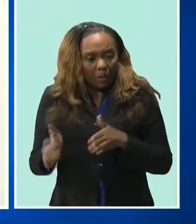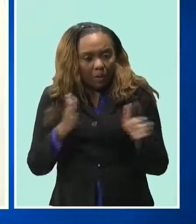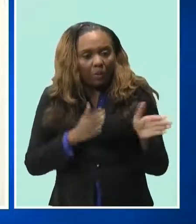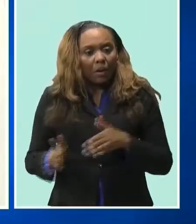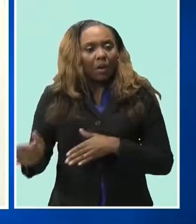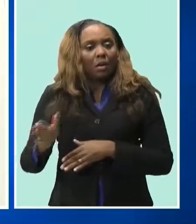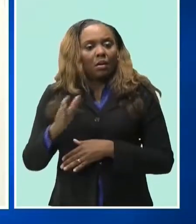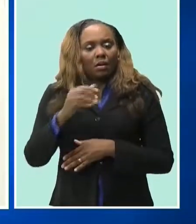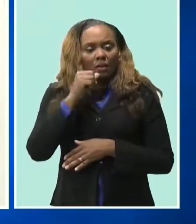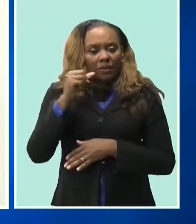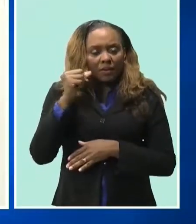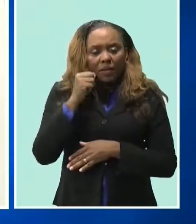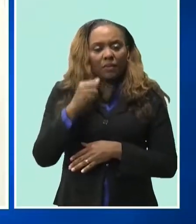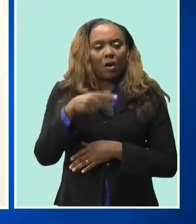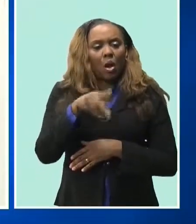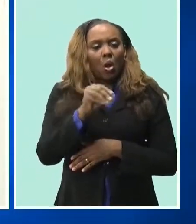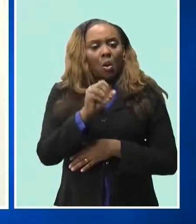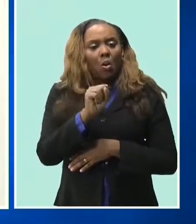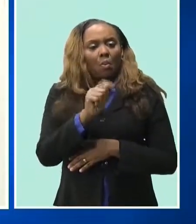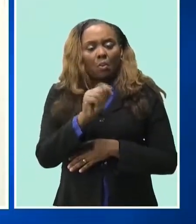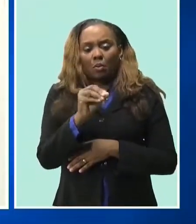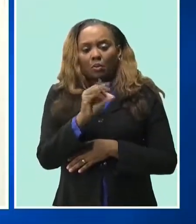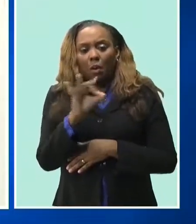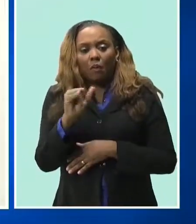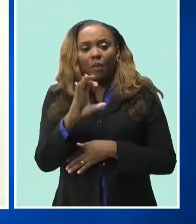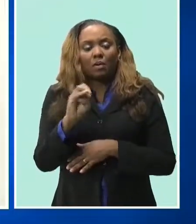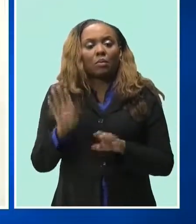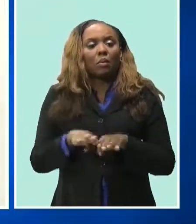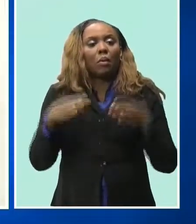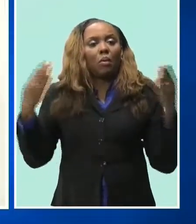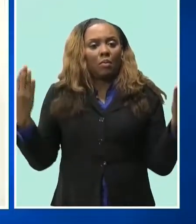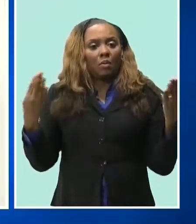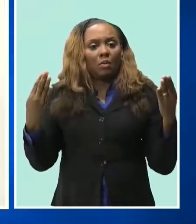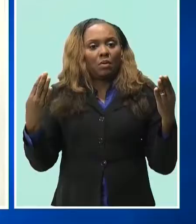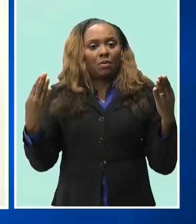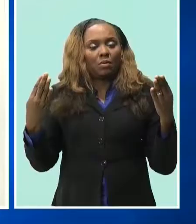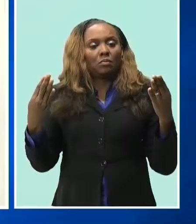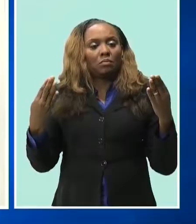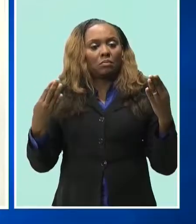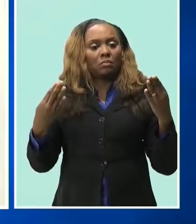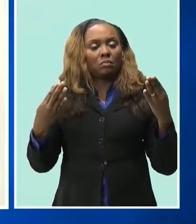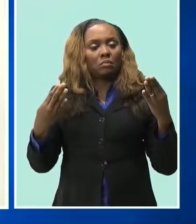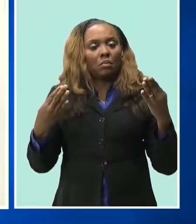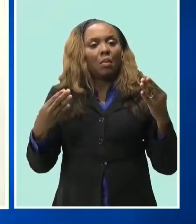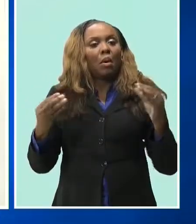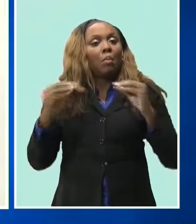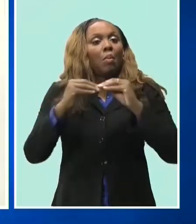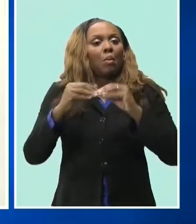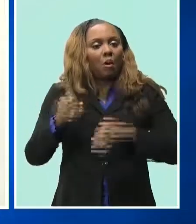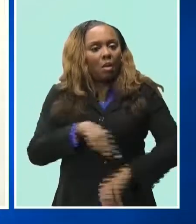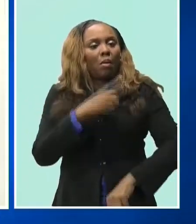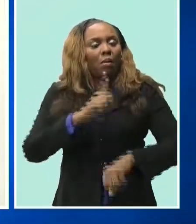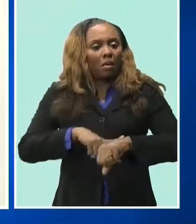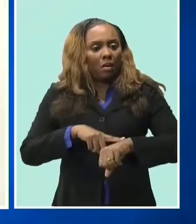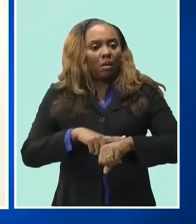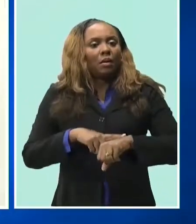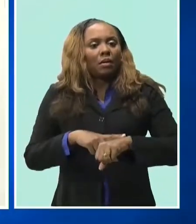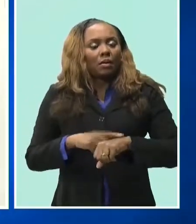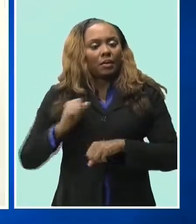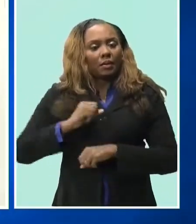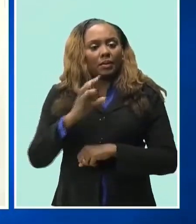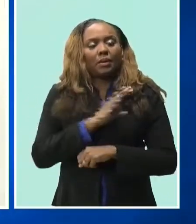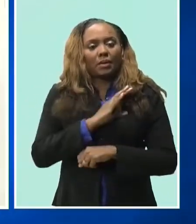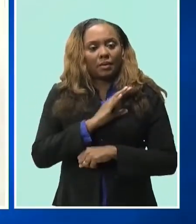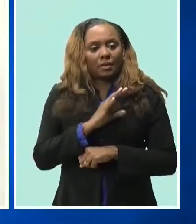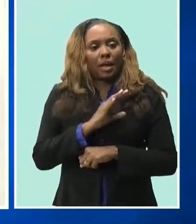opening hours for the post offices. There are many of the post offices that accommodated persons beyond the closing times yesterday, and we